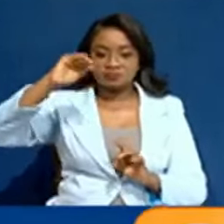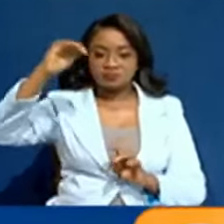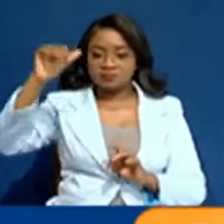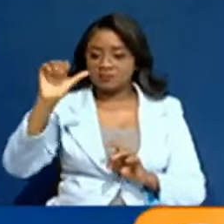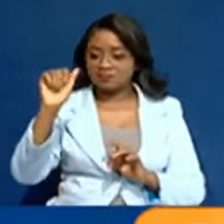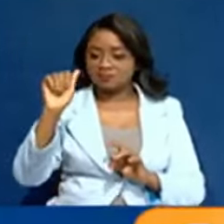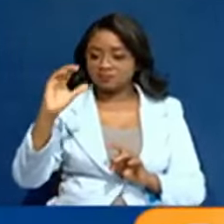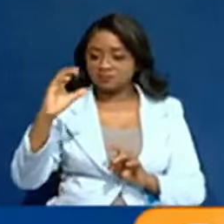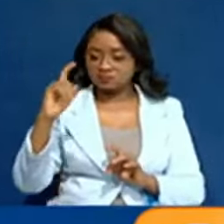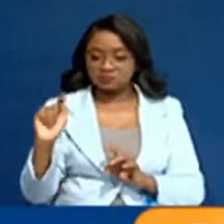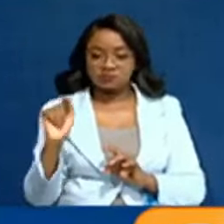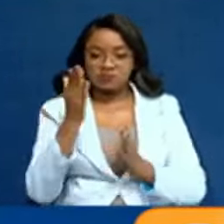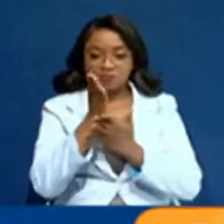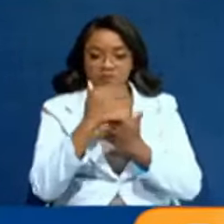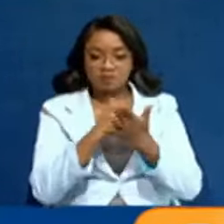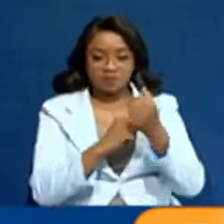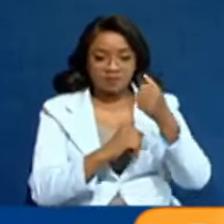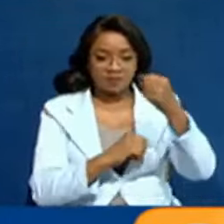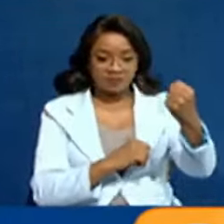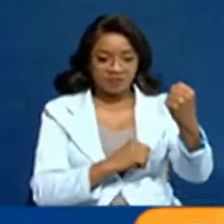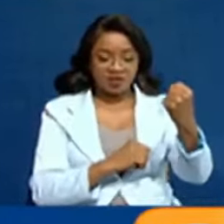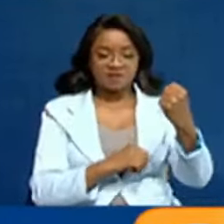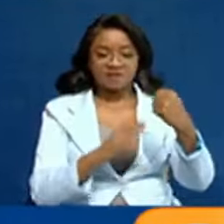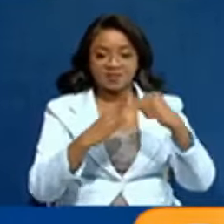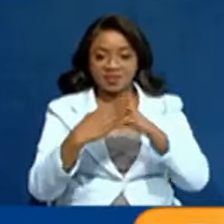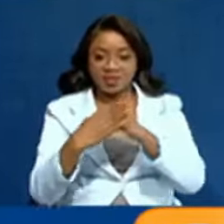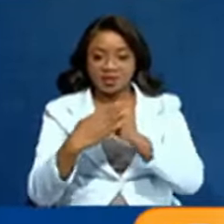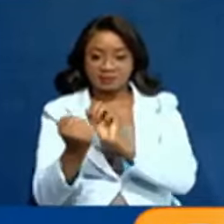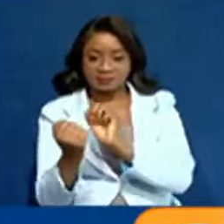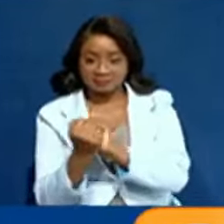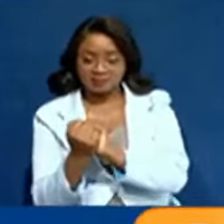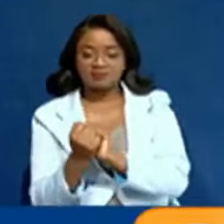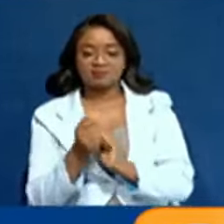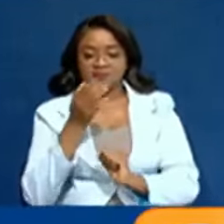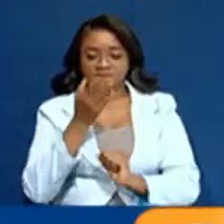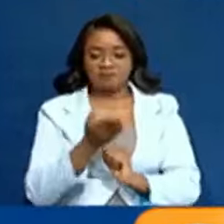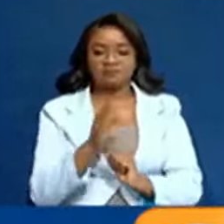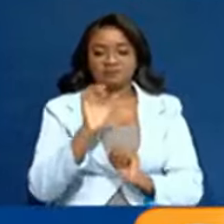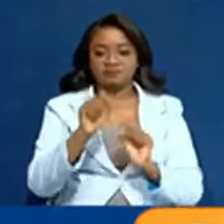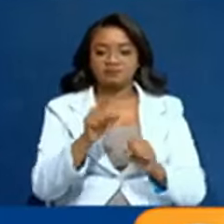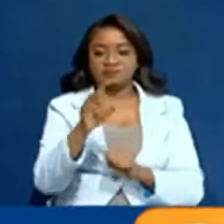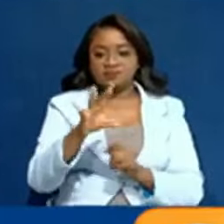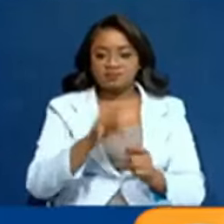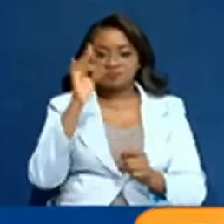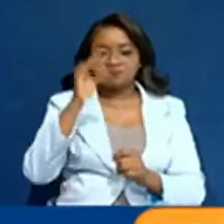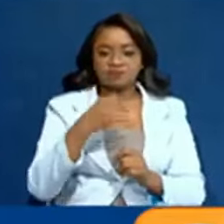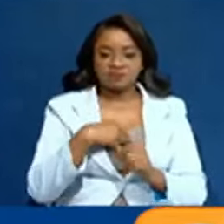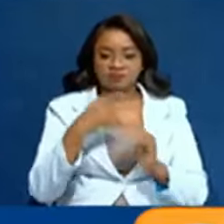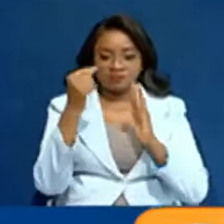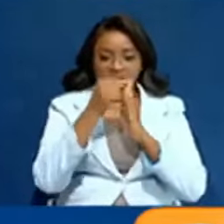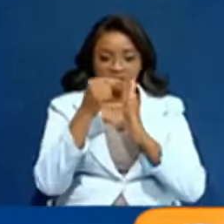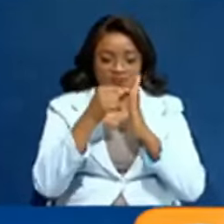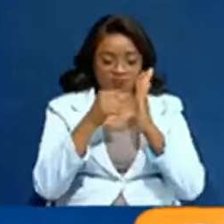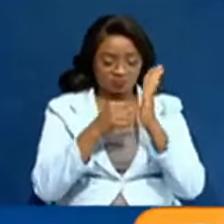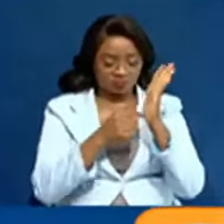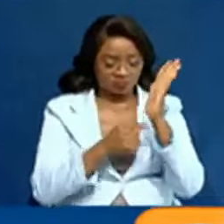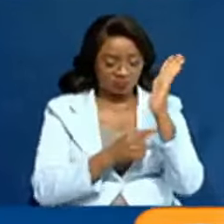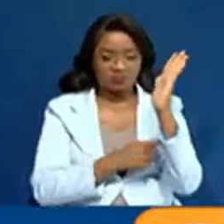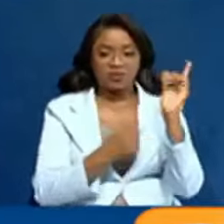5, 9, and 10. That's where you find the specifications that will lead into an area